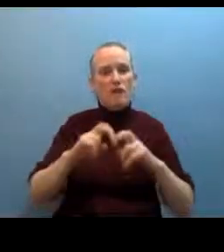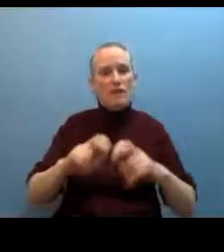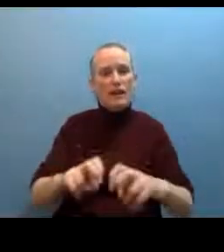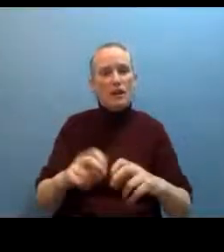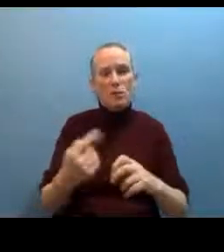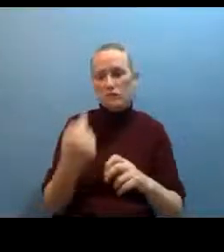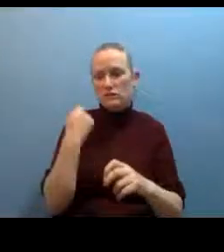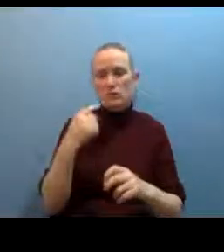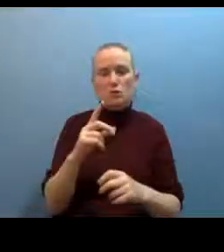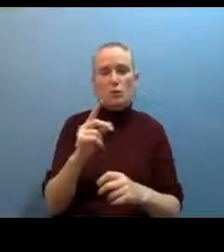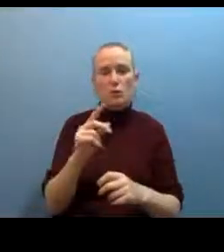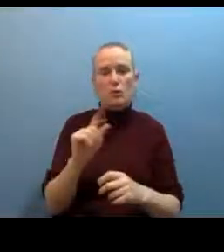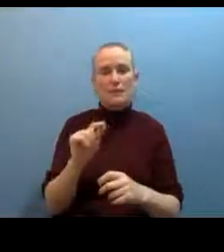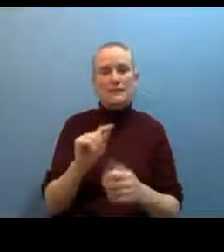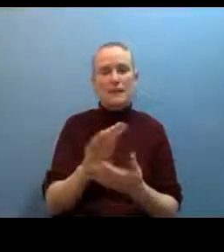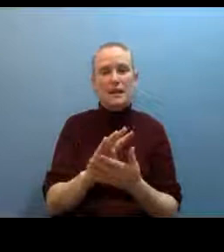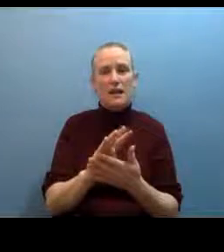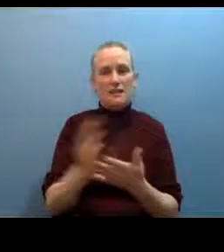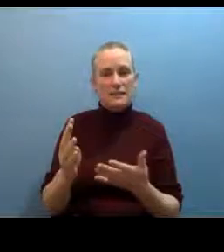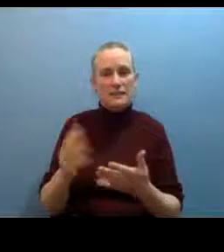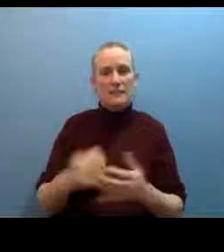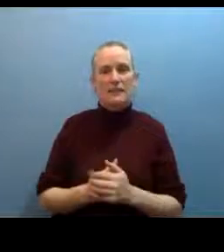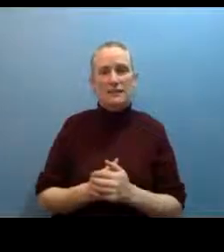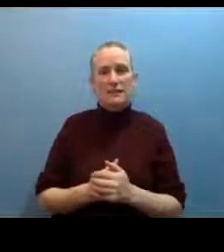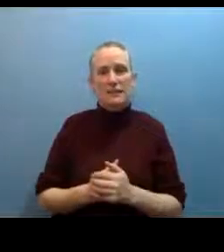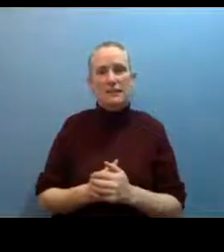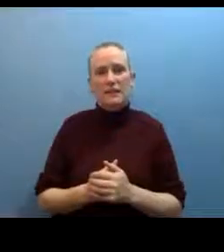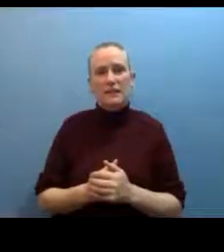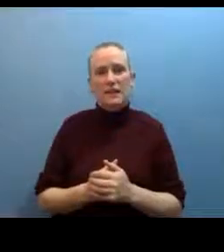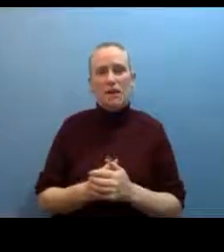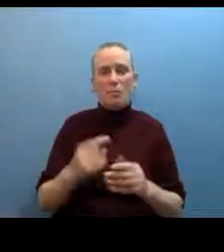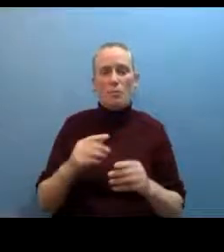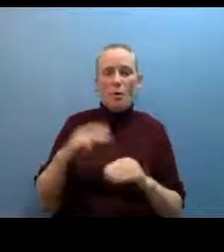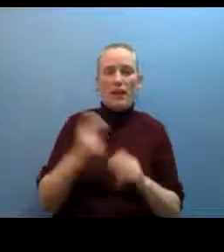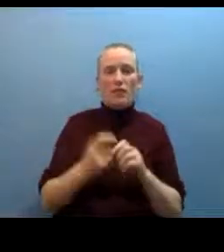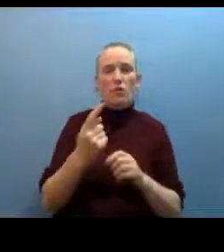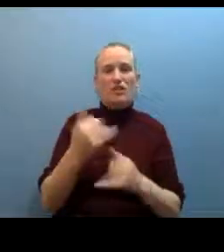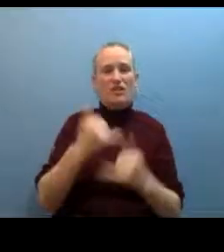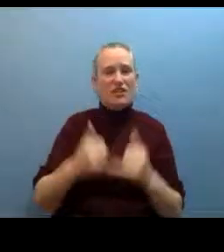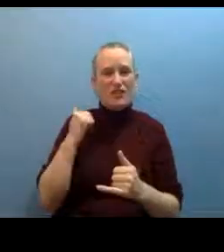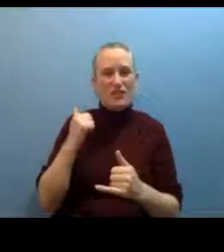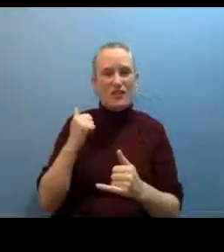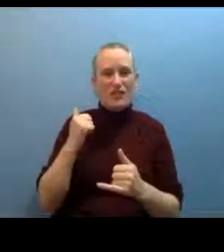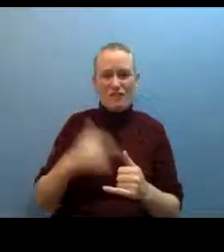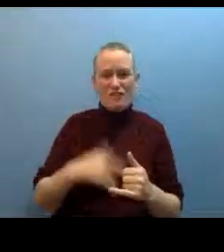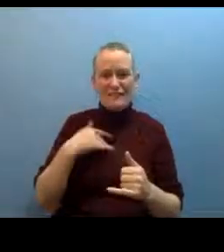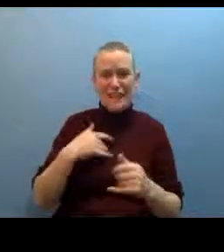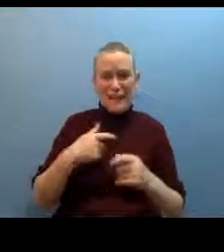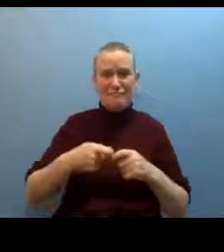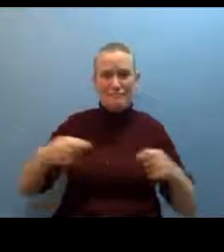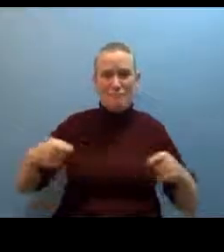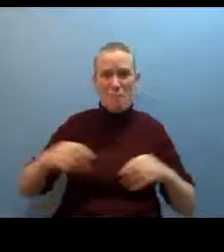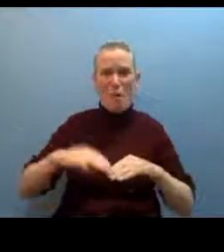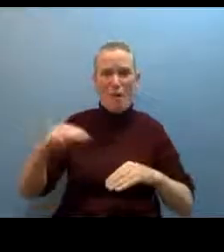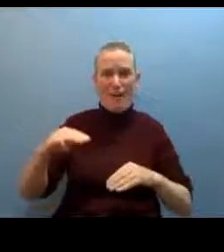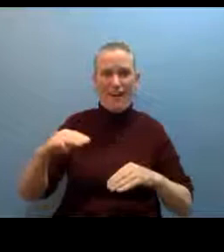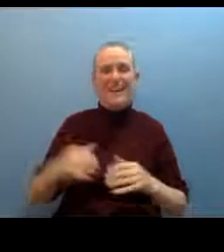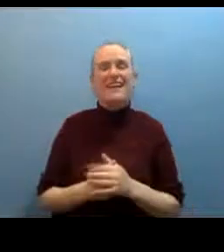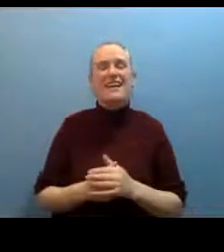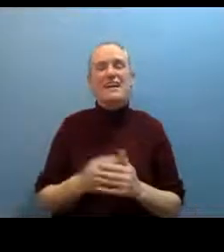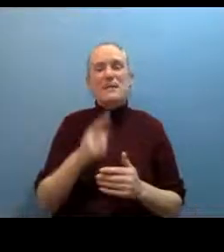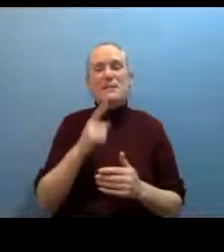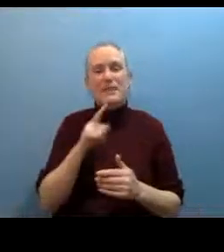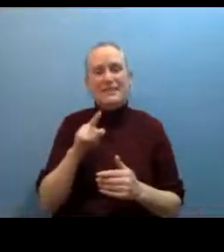2019. So almost more than a year ago, feels a lot longer. But basically what